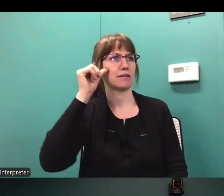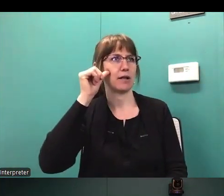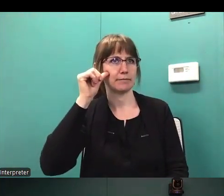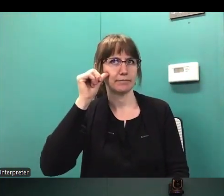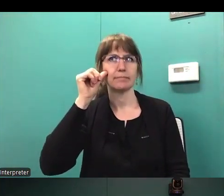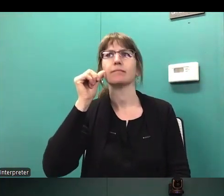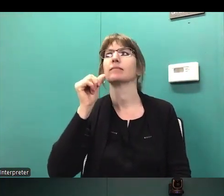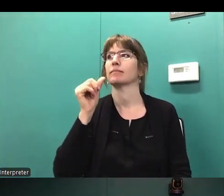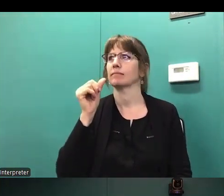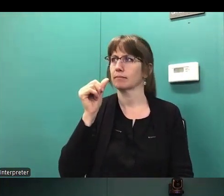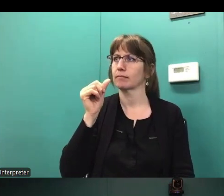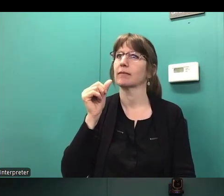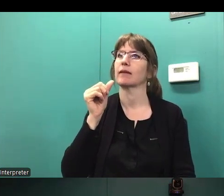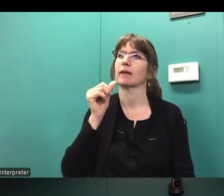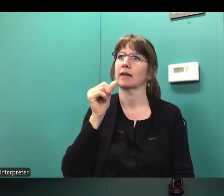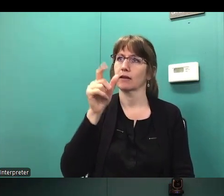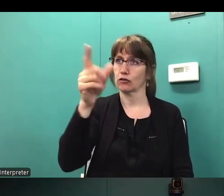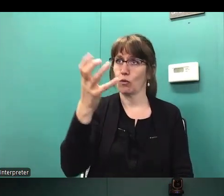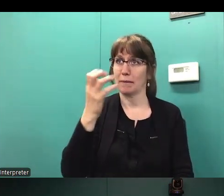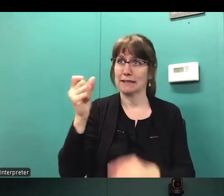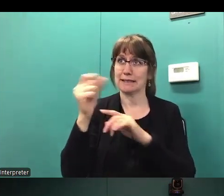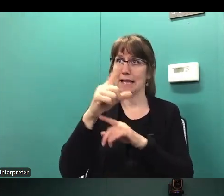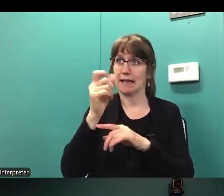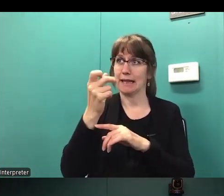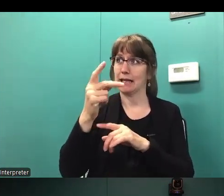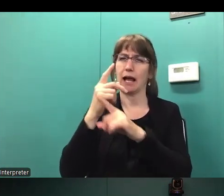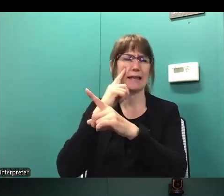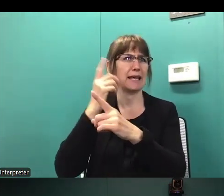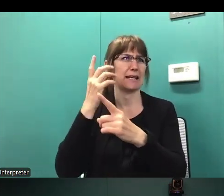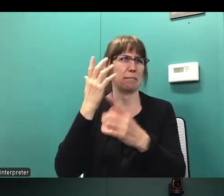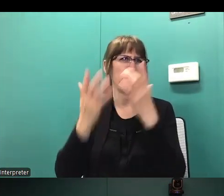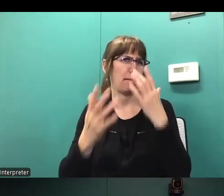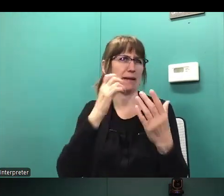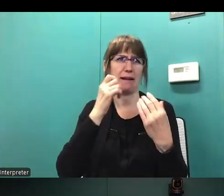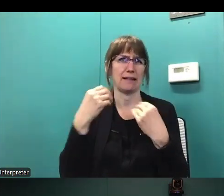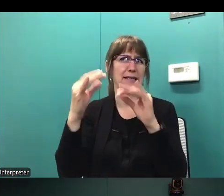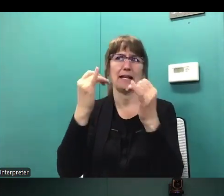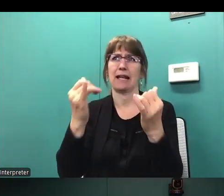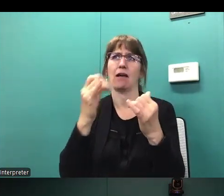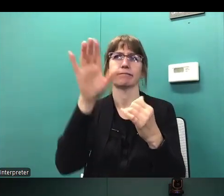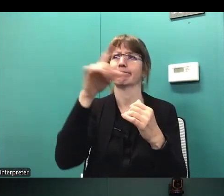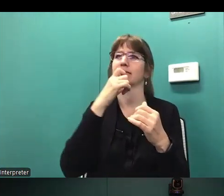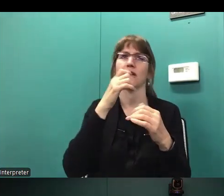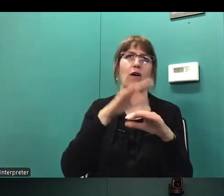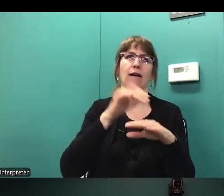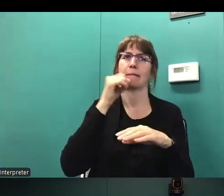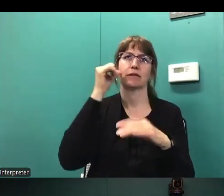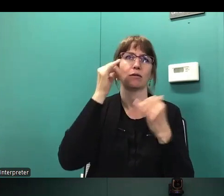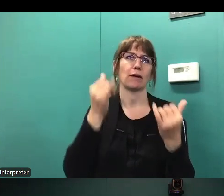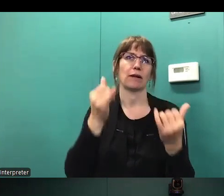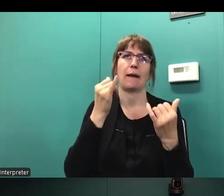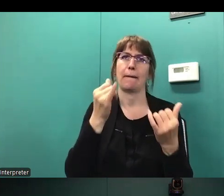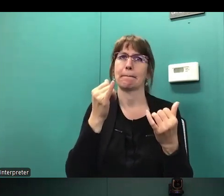Amazon, is it by, I know, Do you want me to It send the might be link? discontinued, I looked it up. I'm working on it. Yeah, it's not on Amazon right now. So find something like that